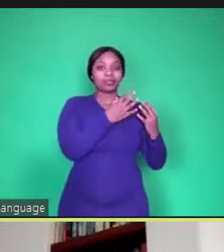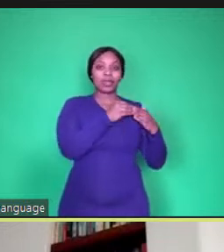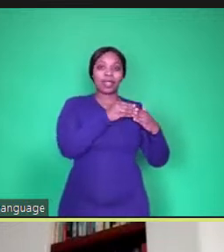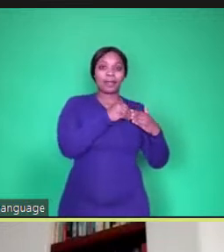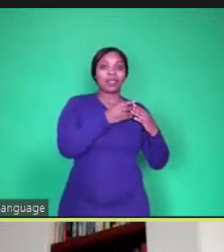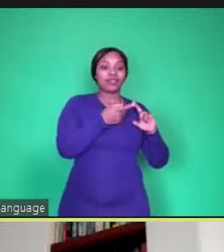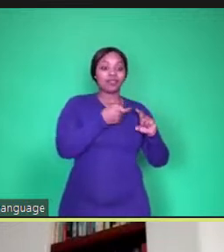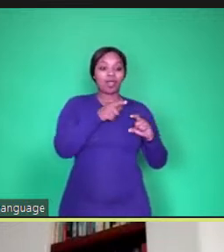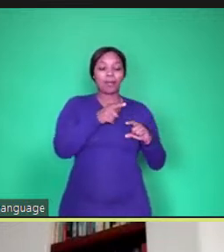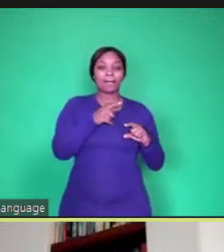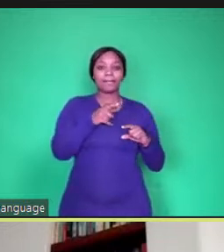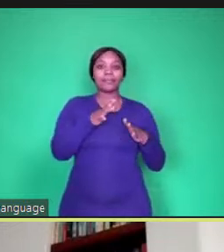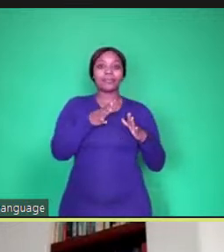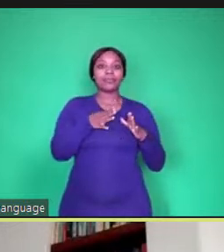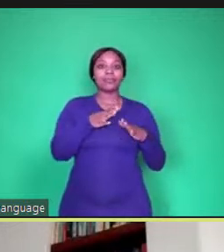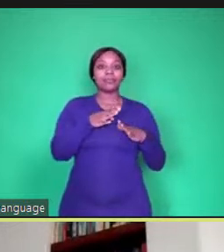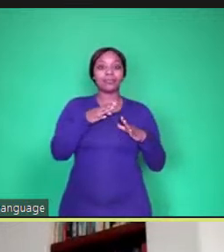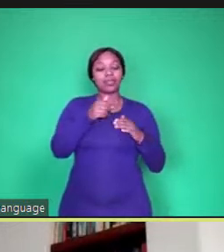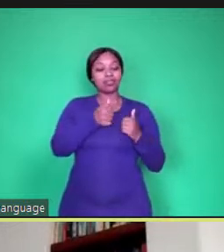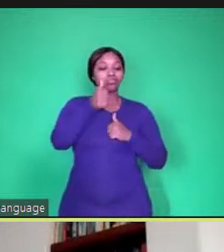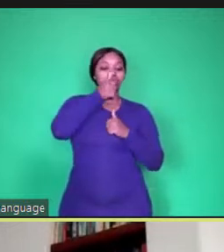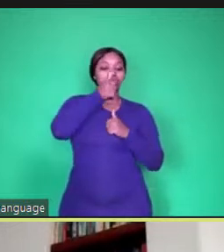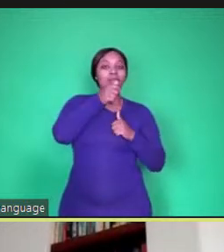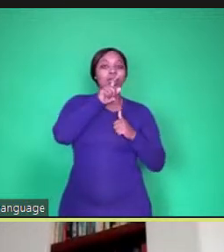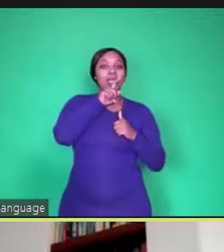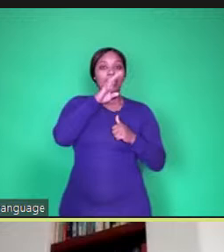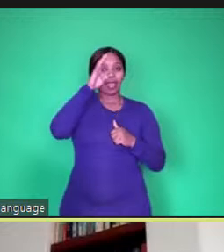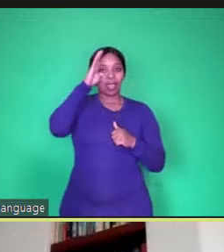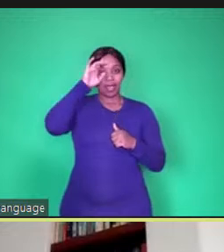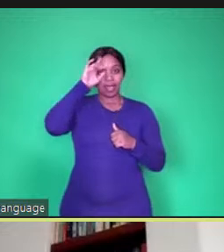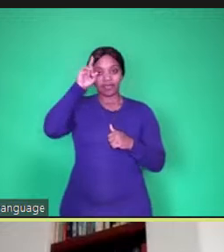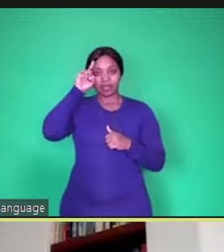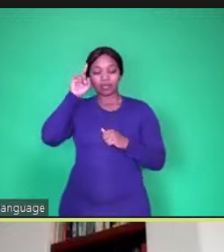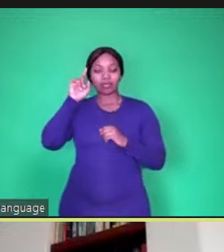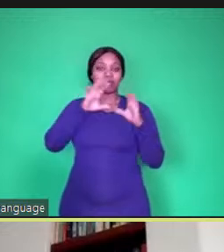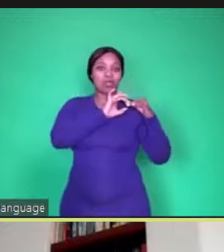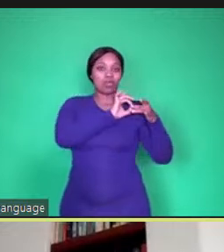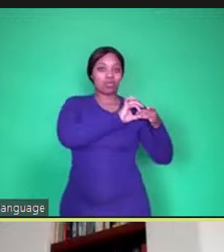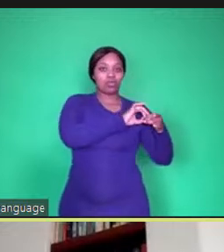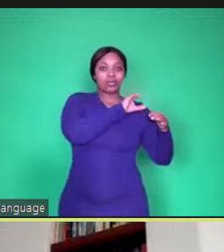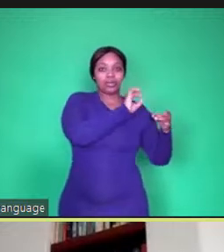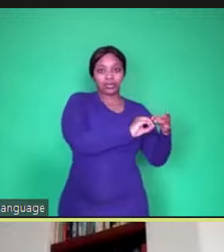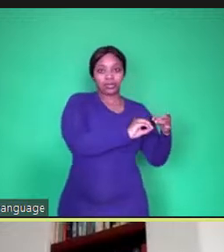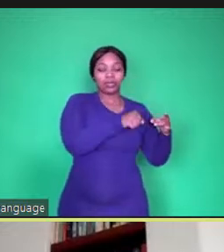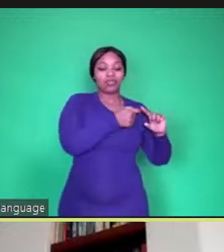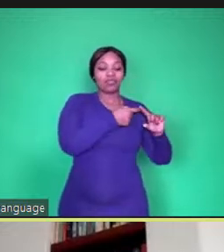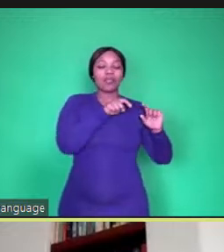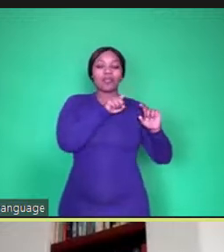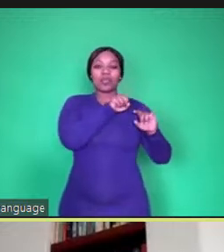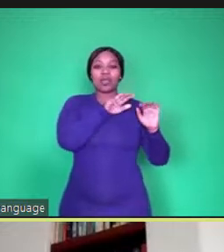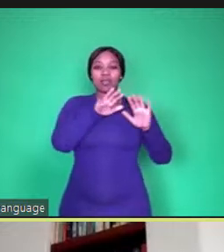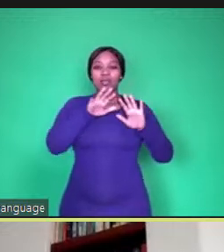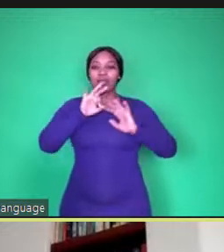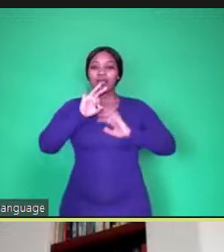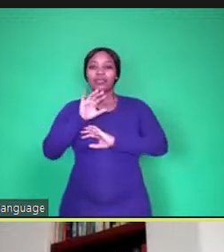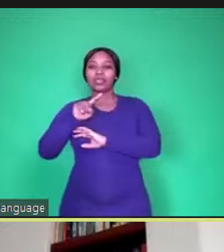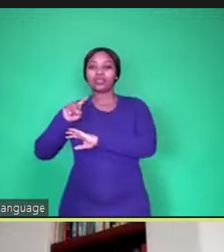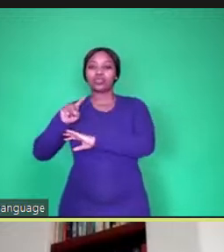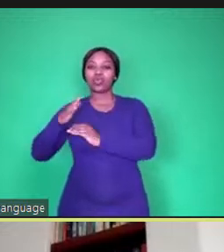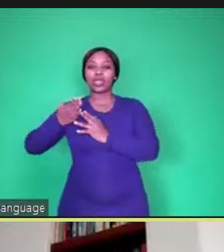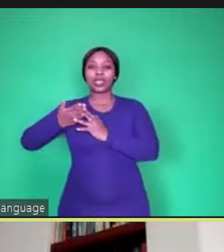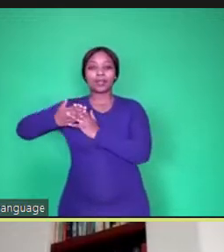refer to these as African households. And that from 1993 to the mid-2000s,